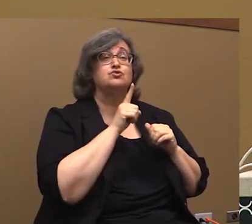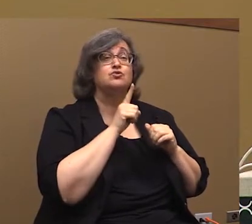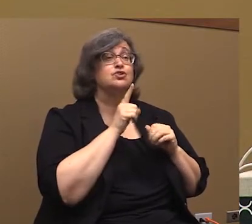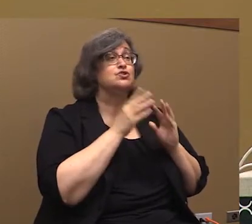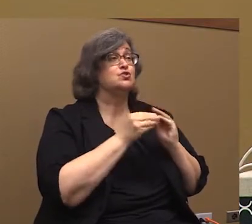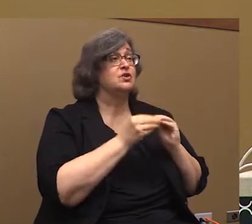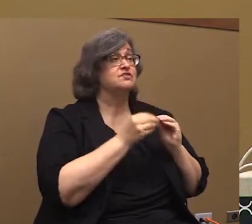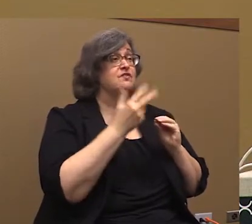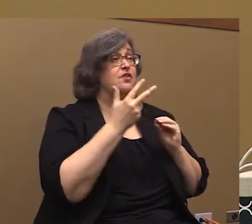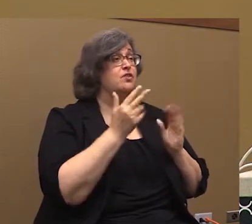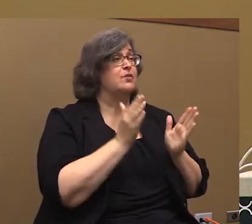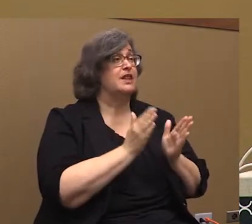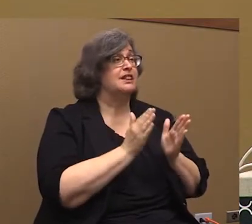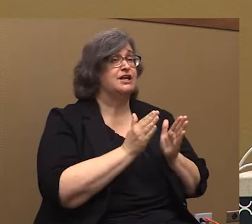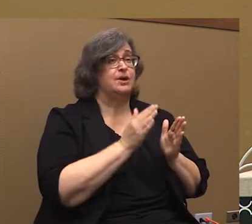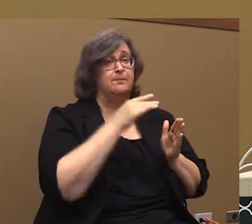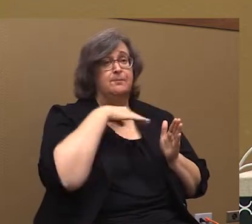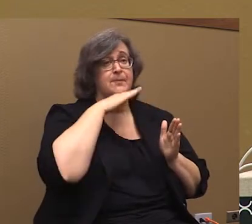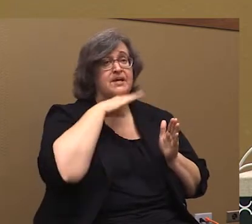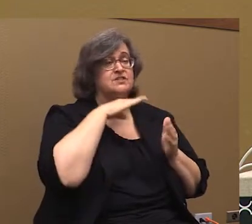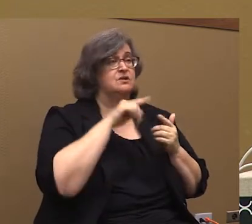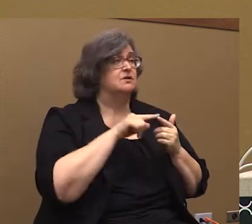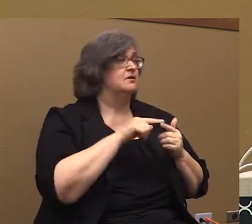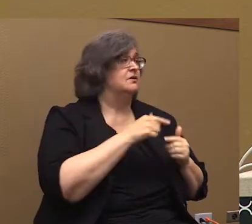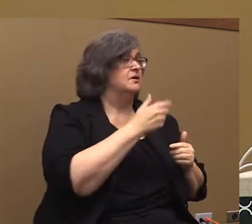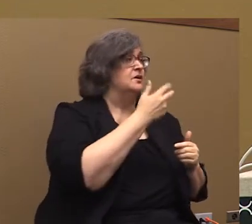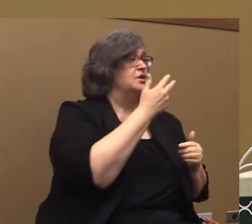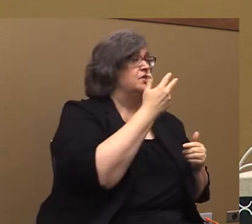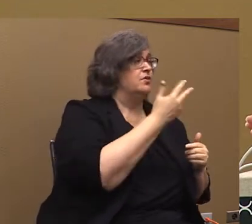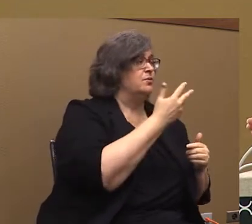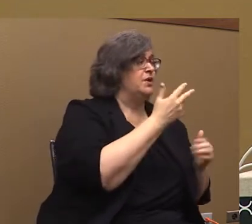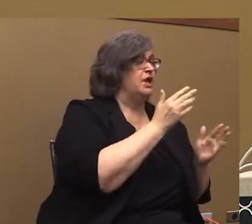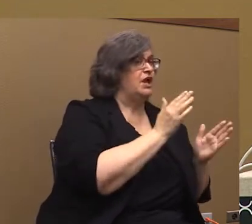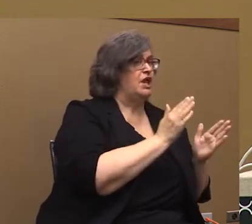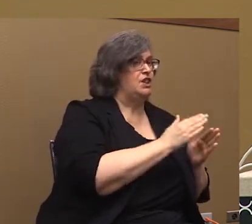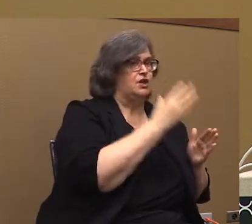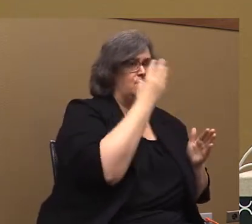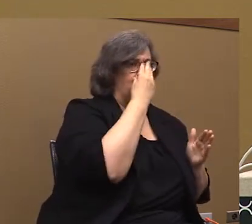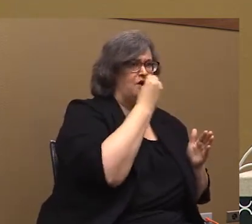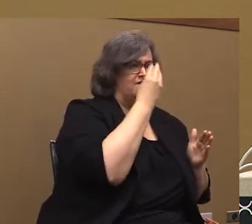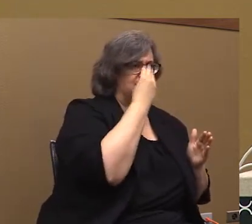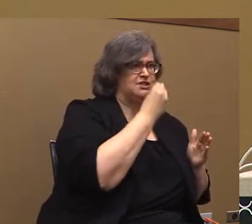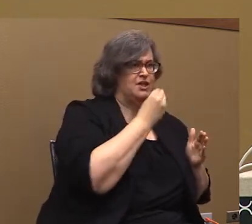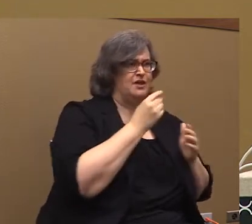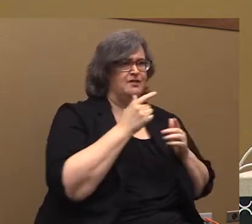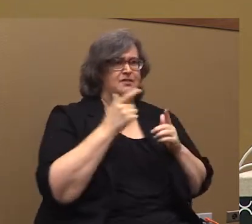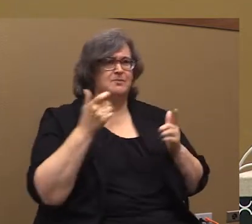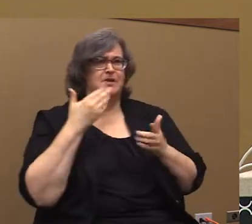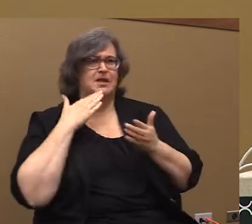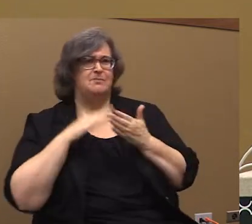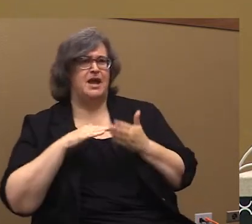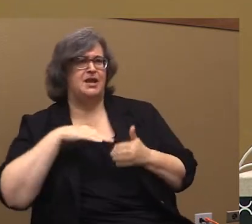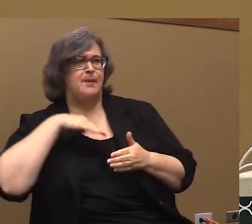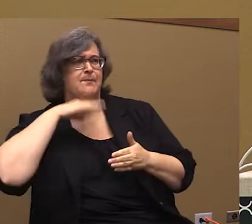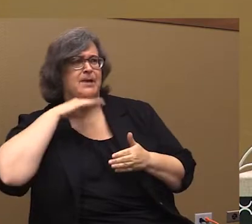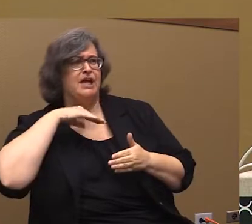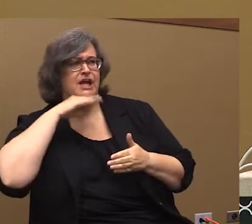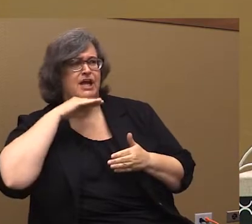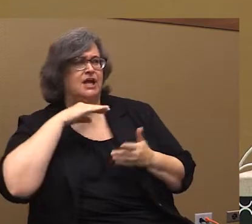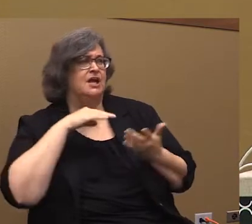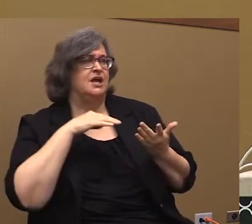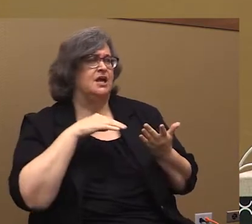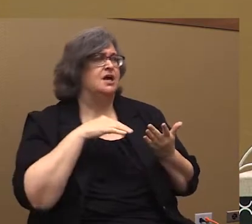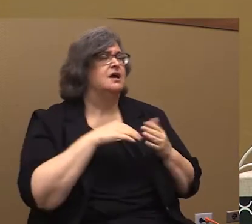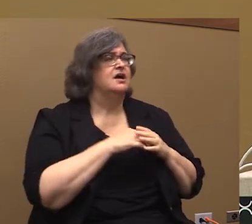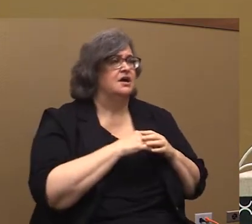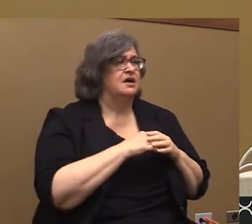I looked, and one of them had used the true story of the 3 little pigs, or the 3 little wolves,